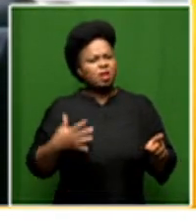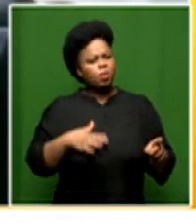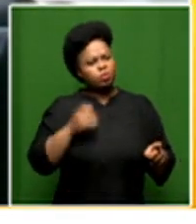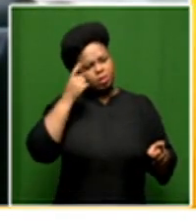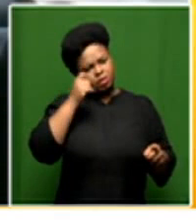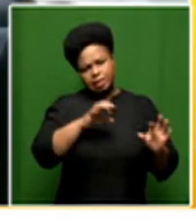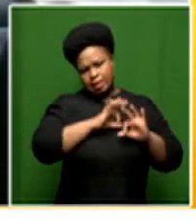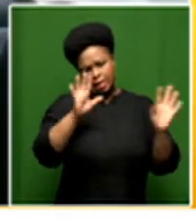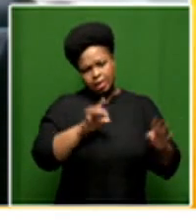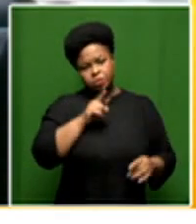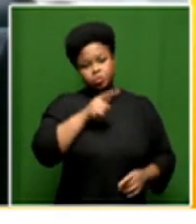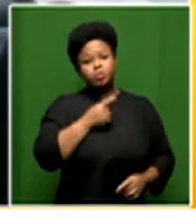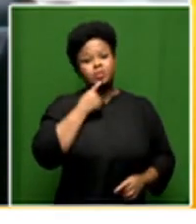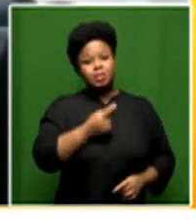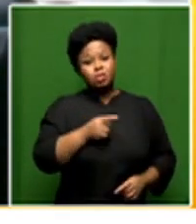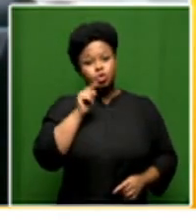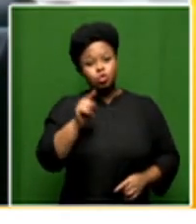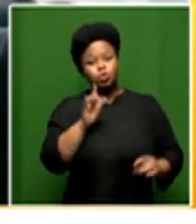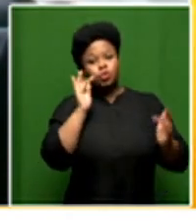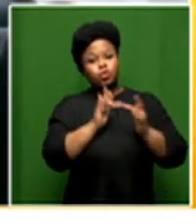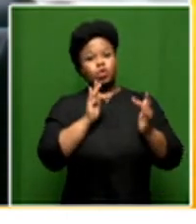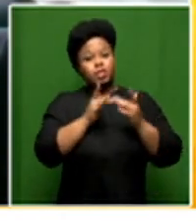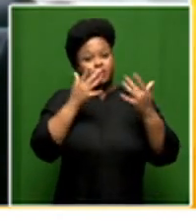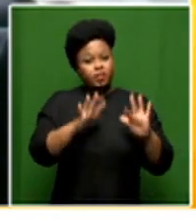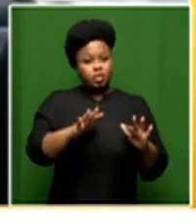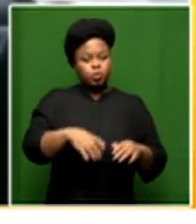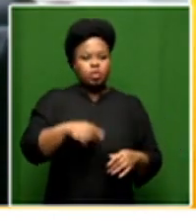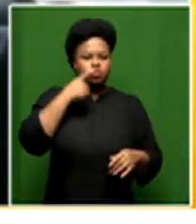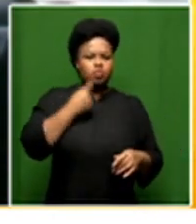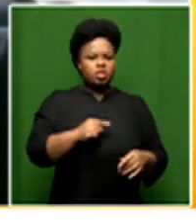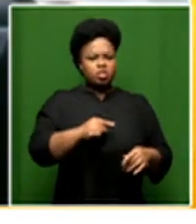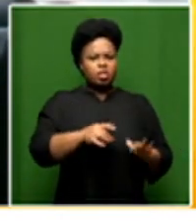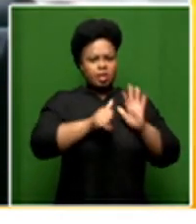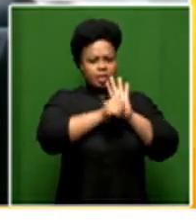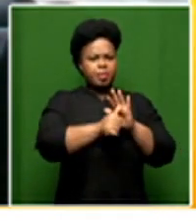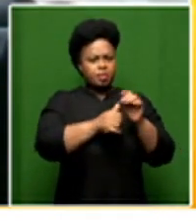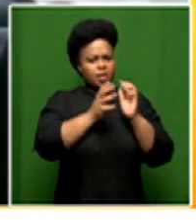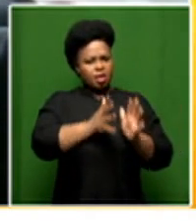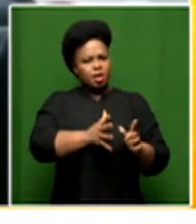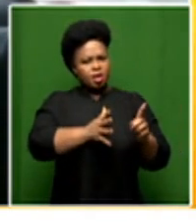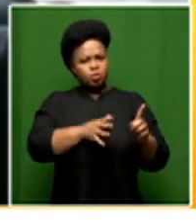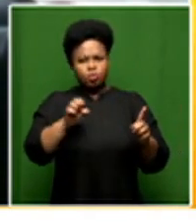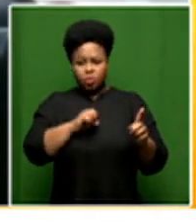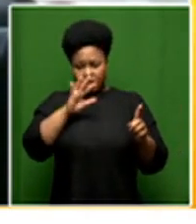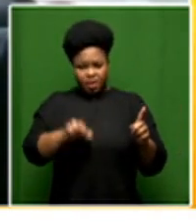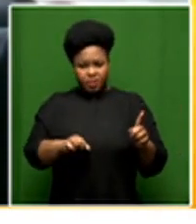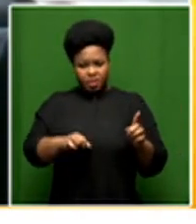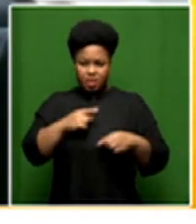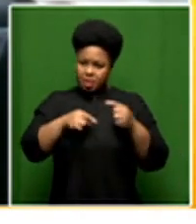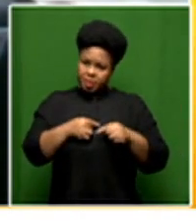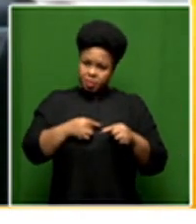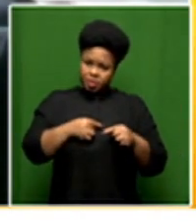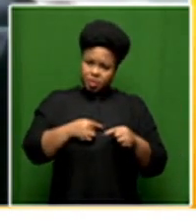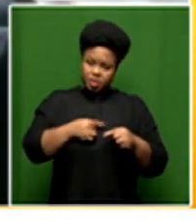Mr. Saphetha. You're saying that you've been in conversation with the Russian ambassador to South Africa